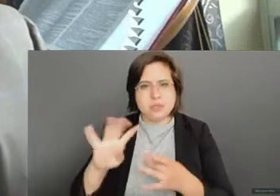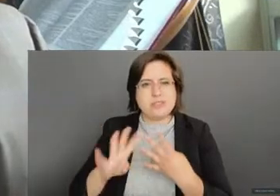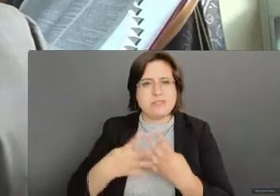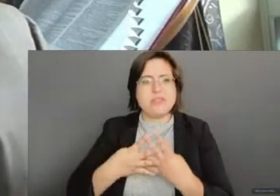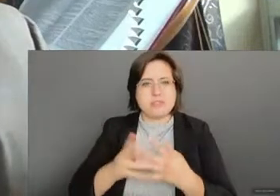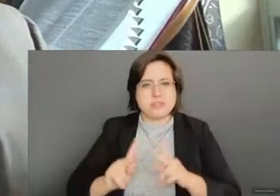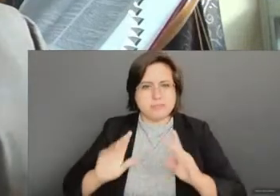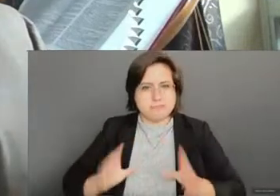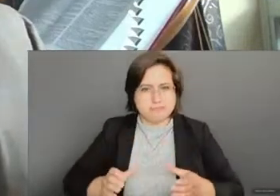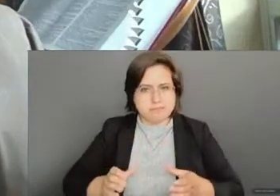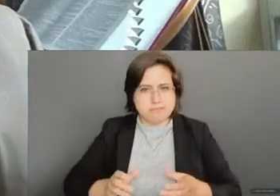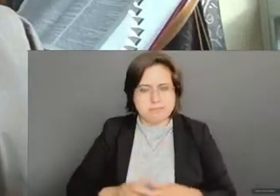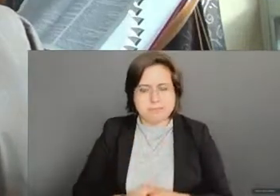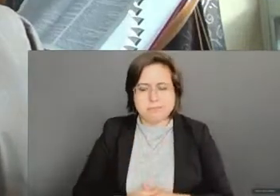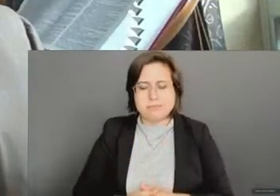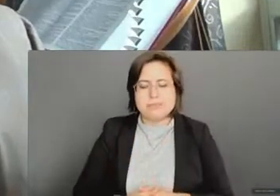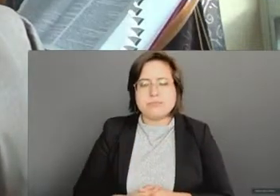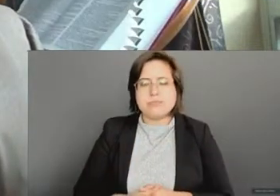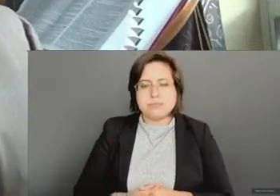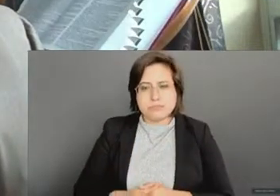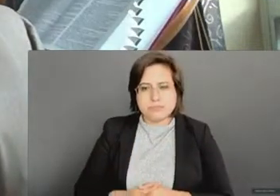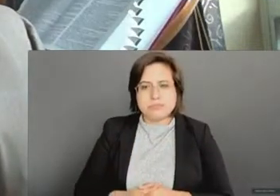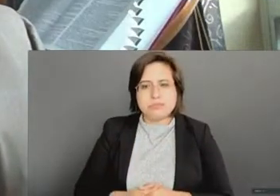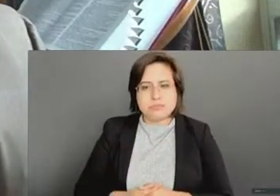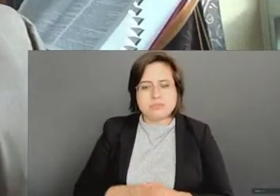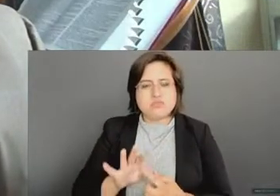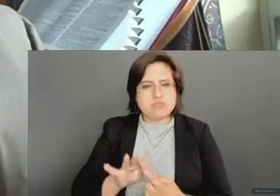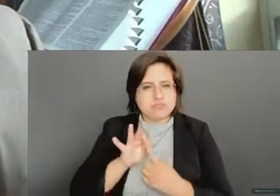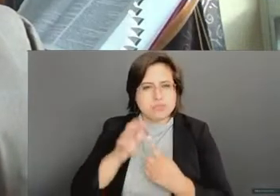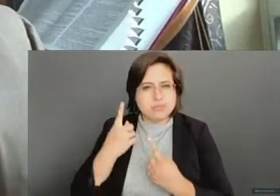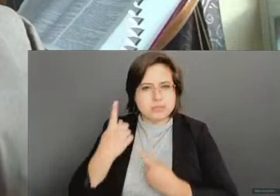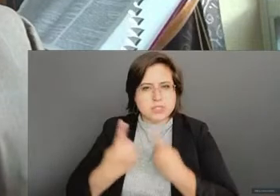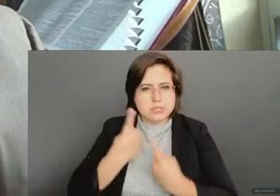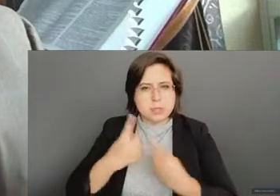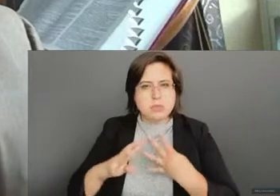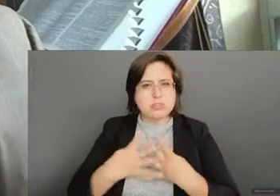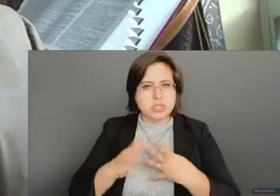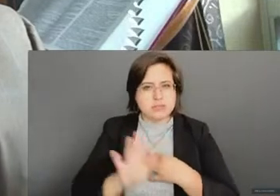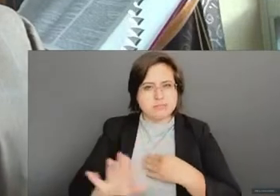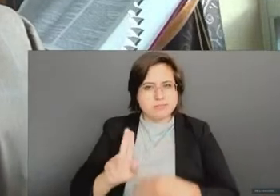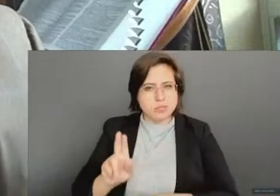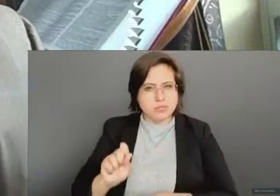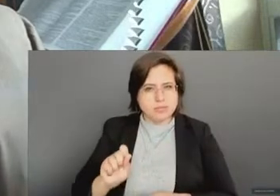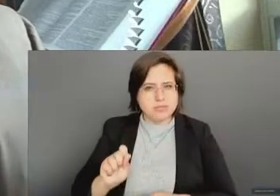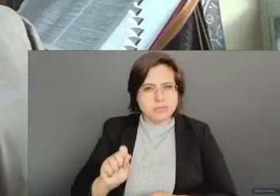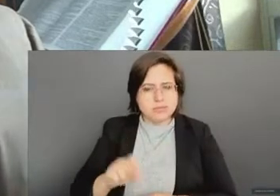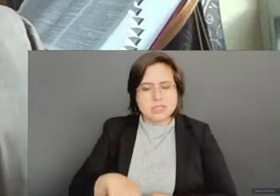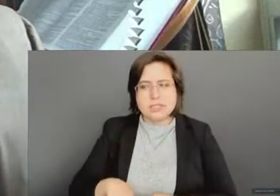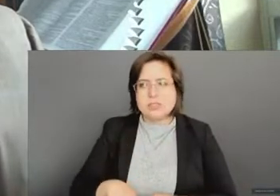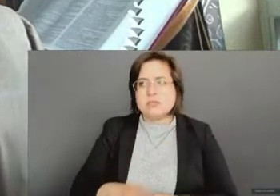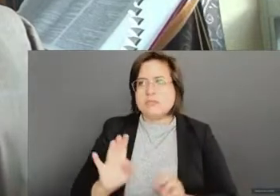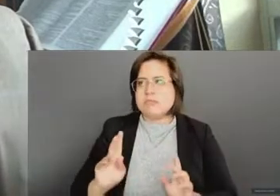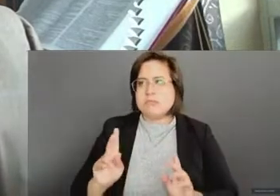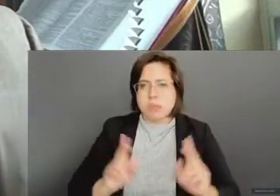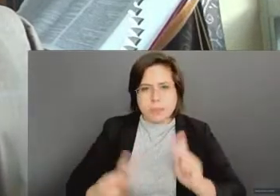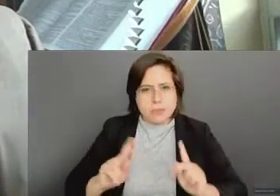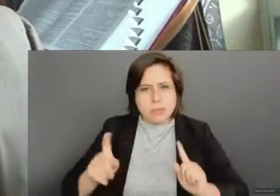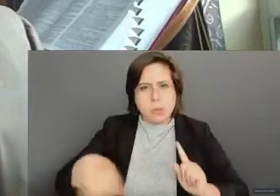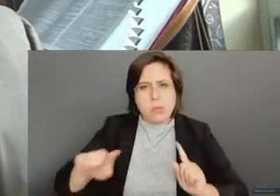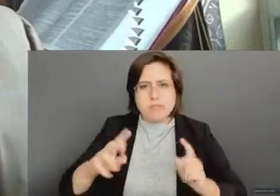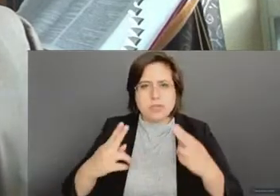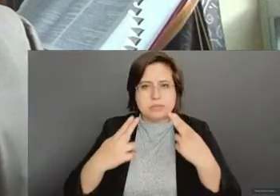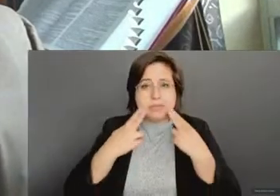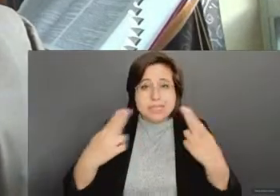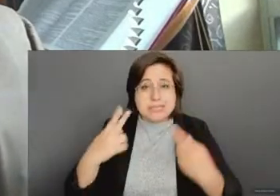population. And additionally, especially thinking about the jails throughout this country, where there are folks that are innocent until